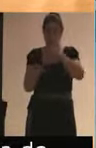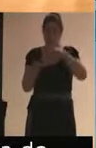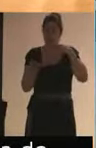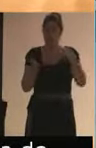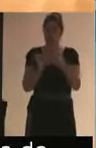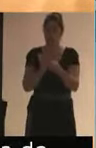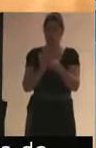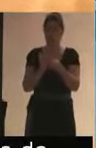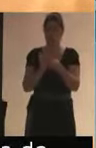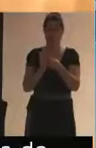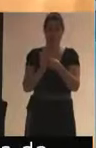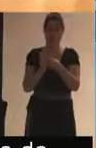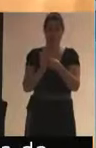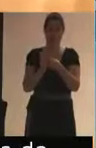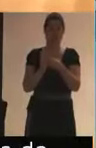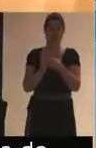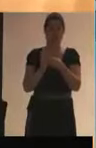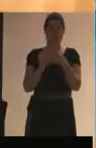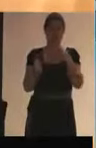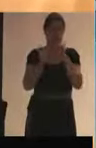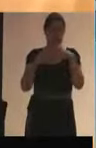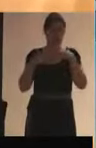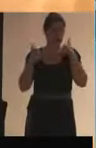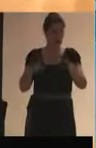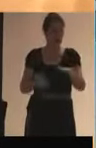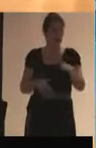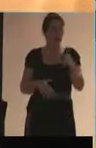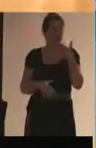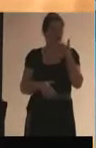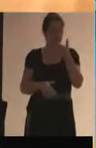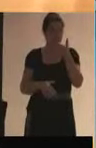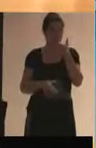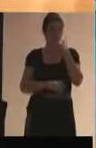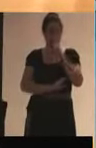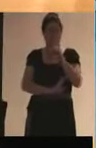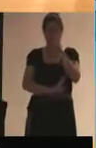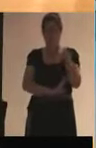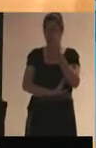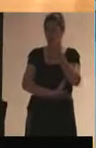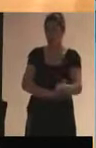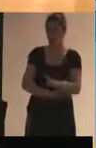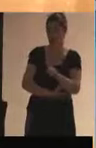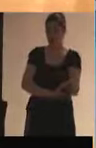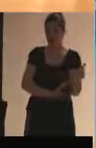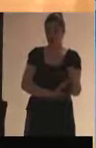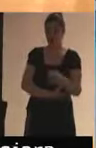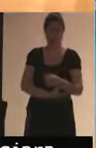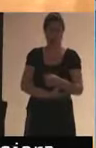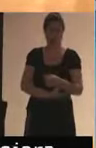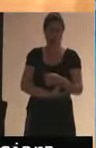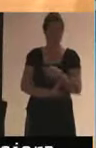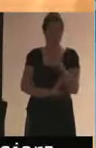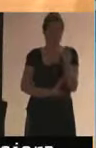especially in order to measure whether the methodology employed, be it a robot or whatever, has achieved